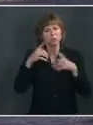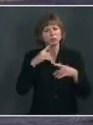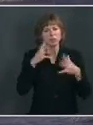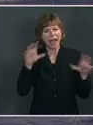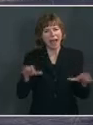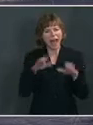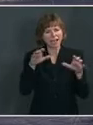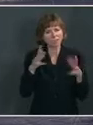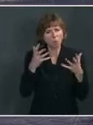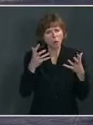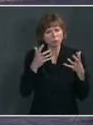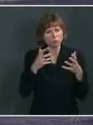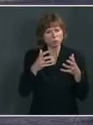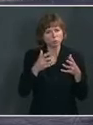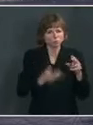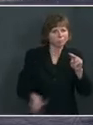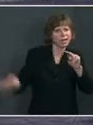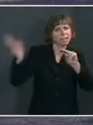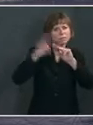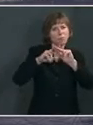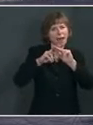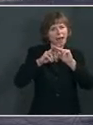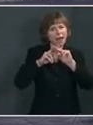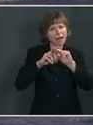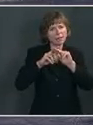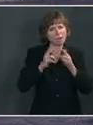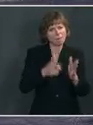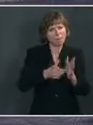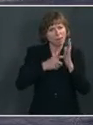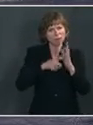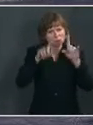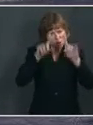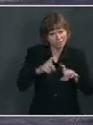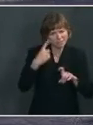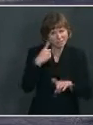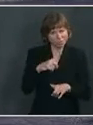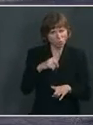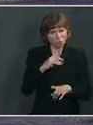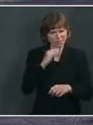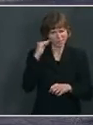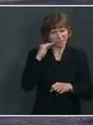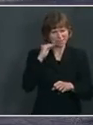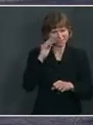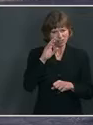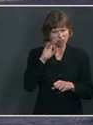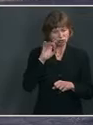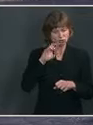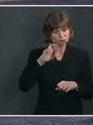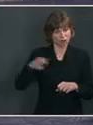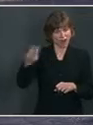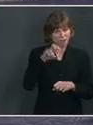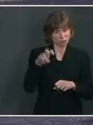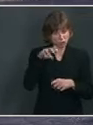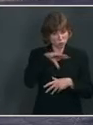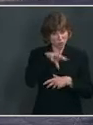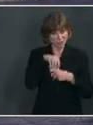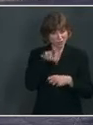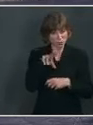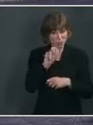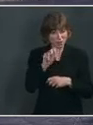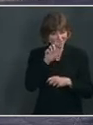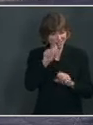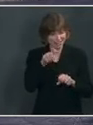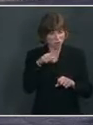mandatory testing for domestic travelers here in the United States? And what other new domestic requirements can you detail that